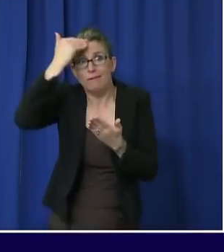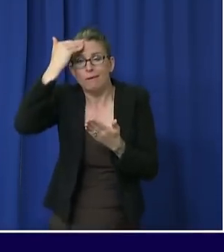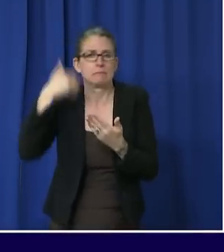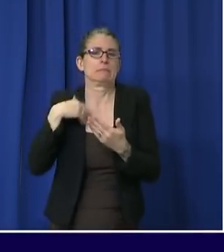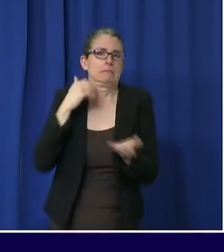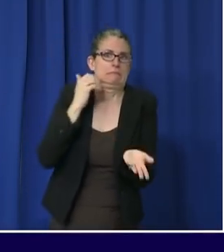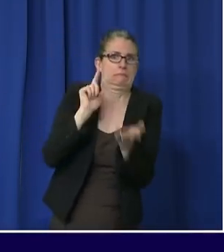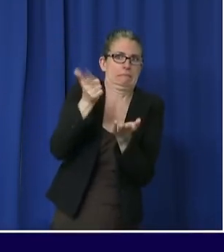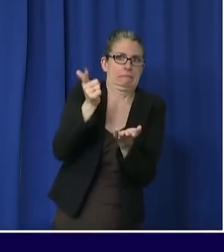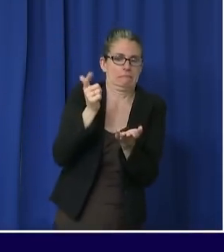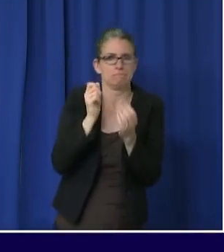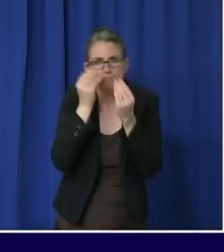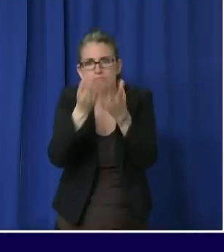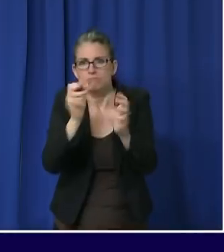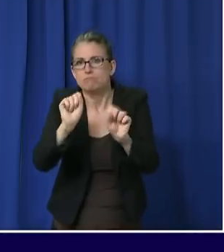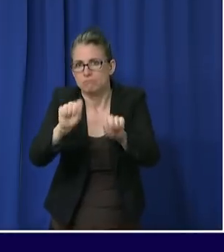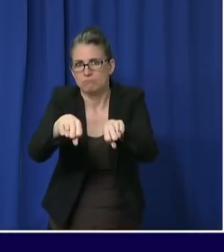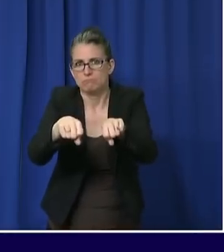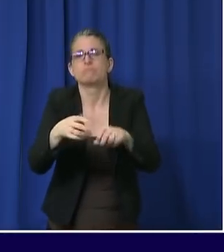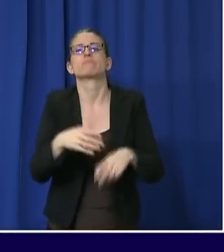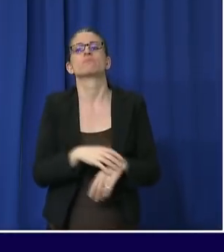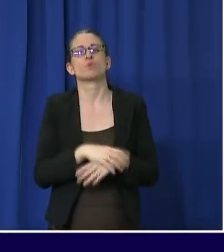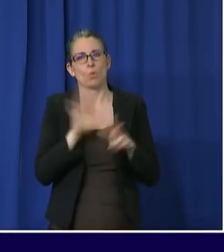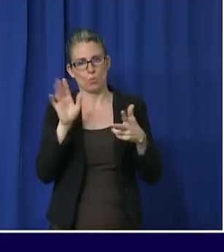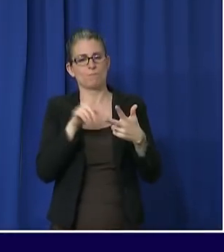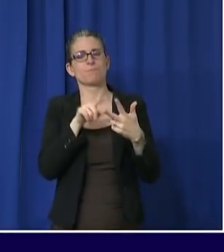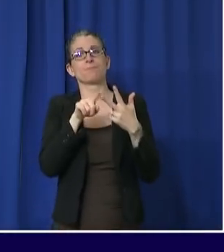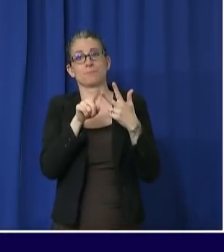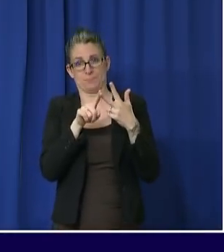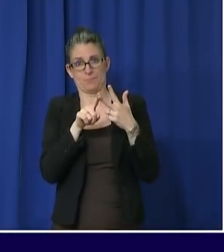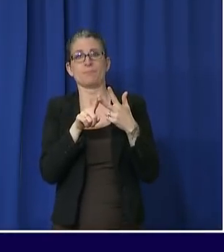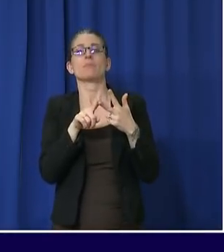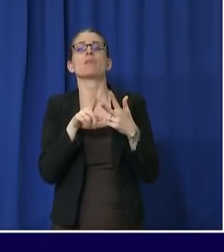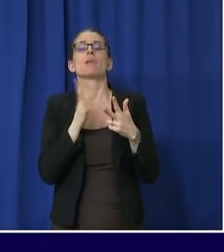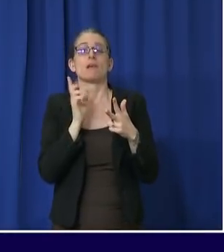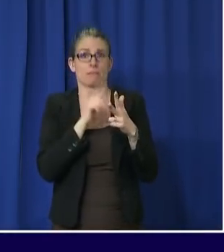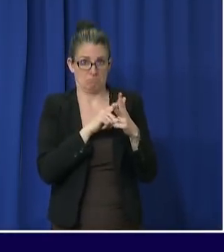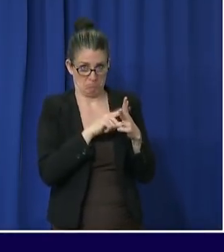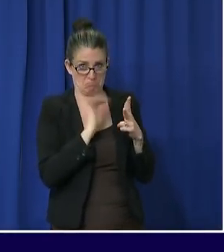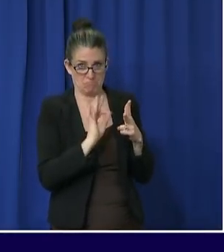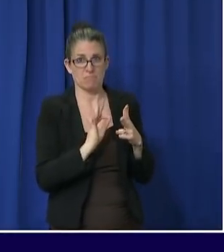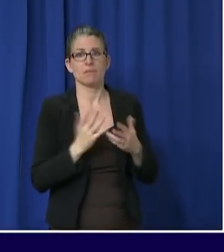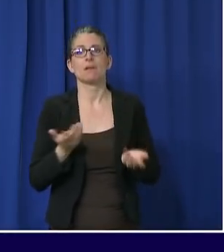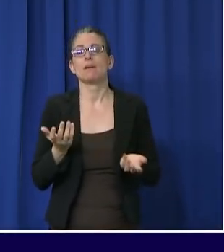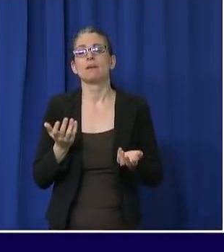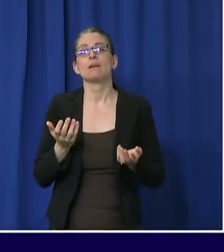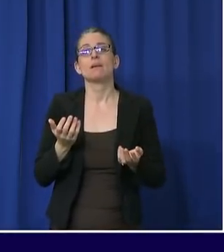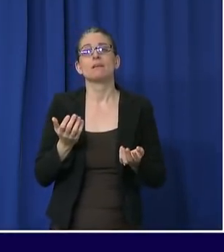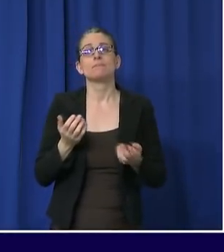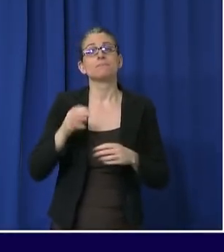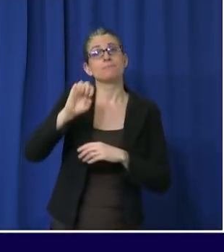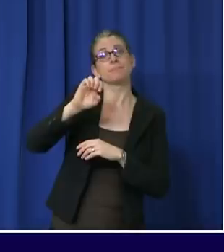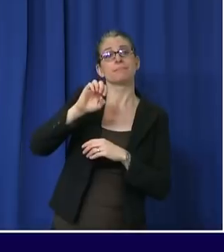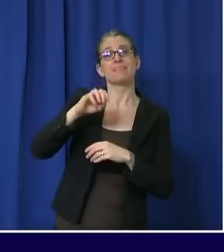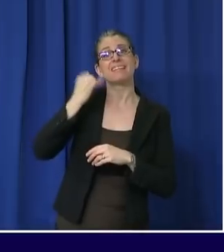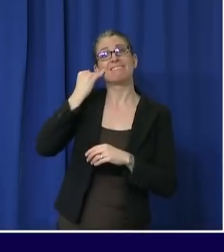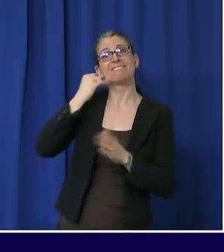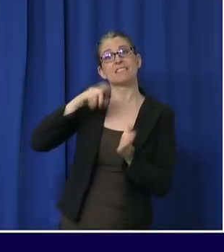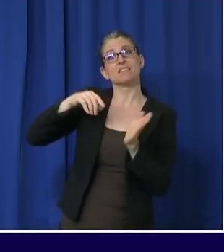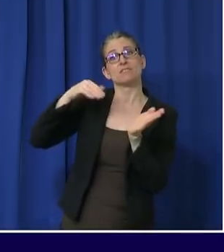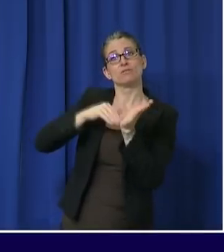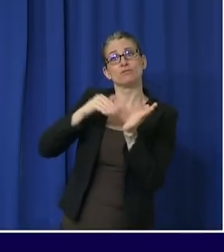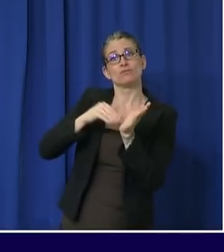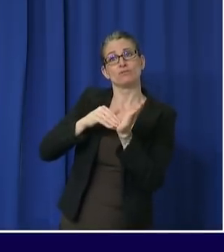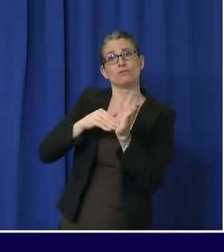as a note for everyone, if it appears that from an epidemiological perspective, say the Maple House is actually part of another